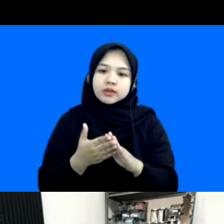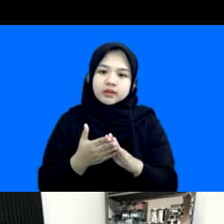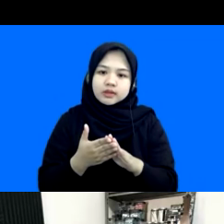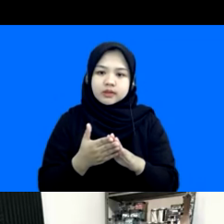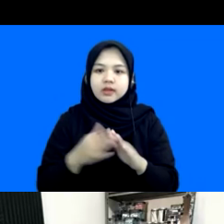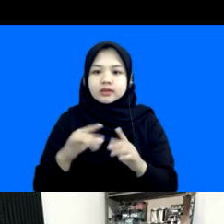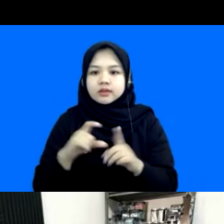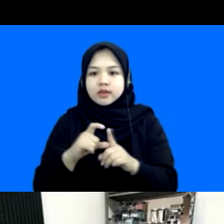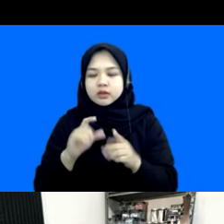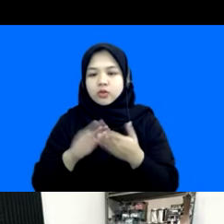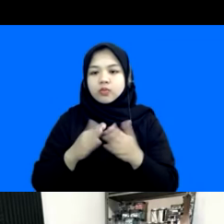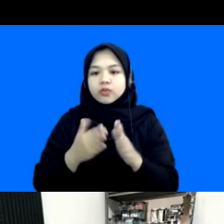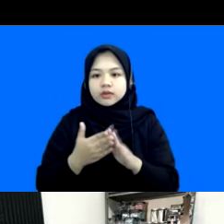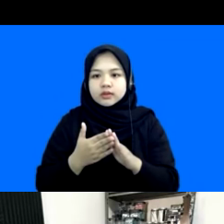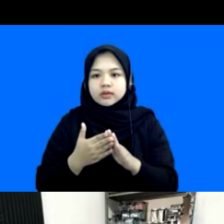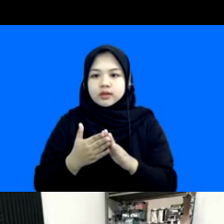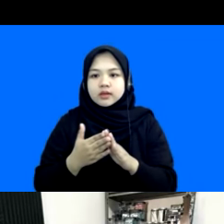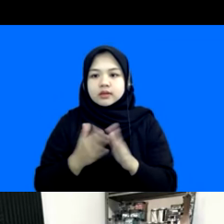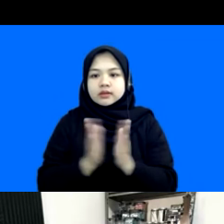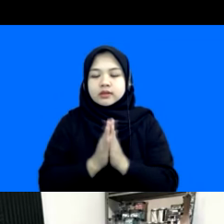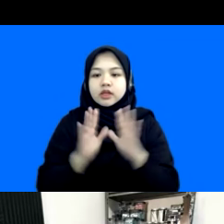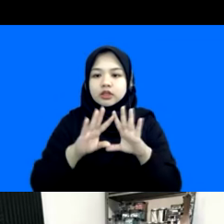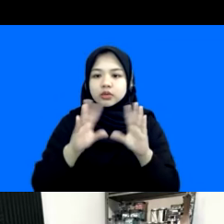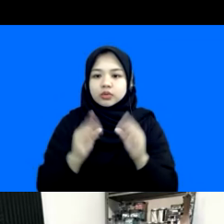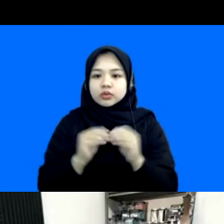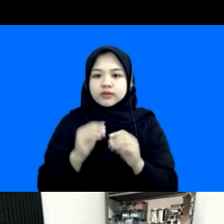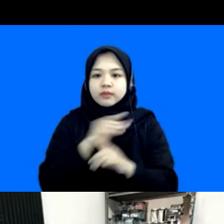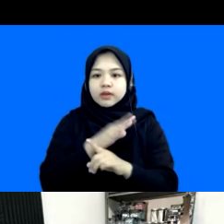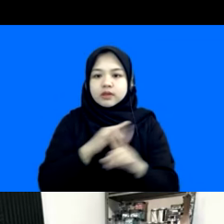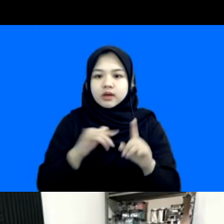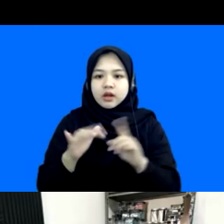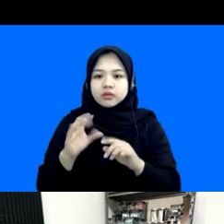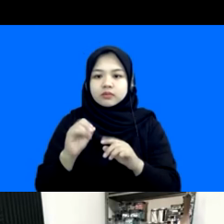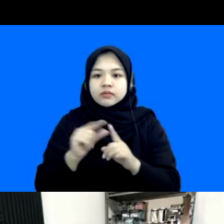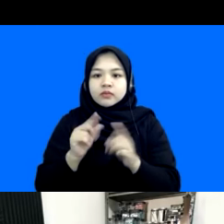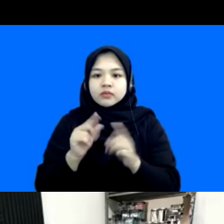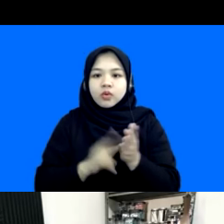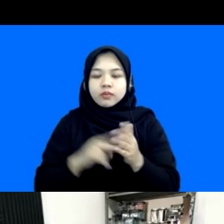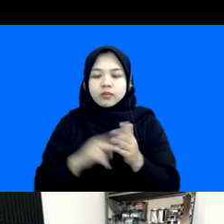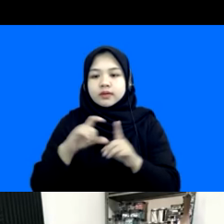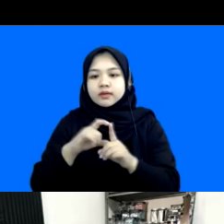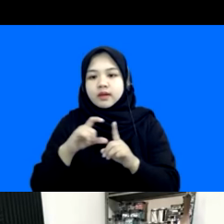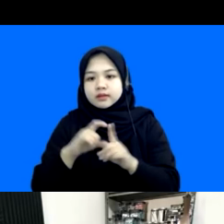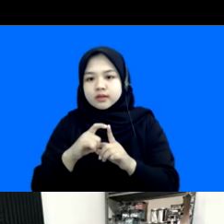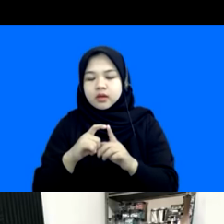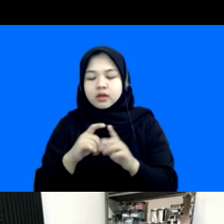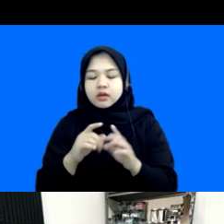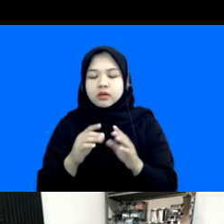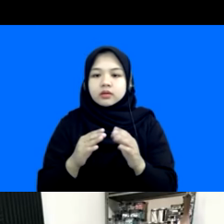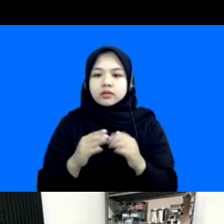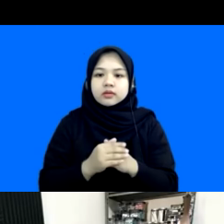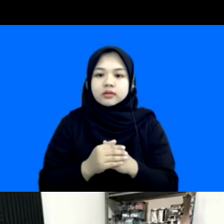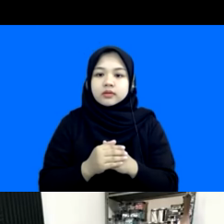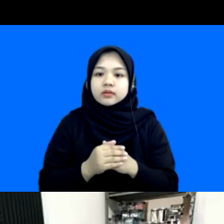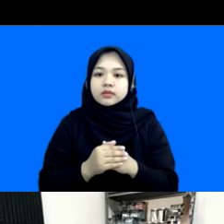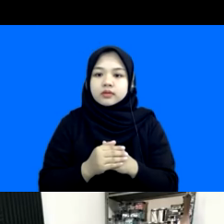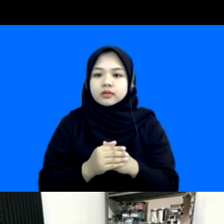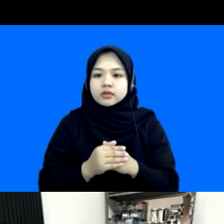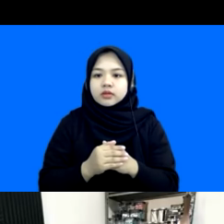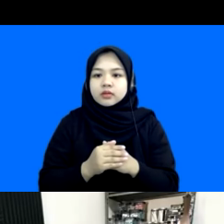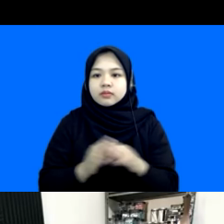communities. I've worked in open data, open contracting, of course, open geospatial and open mapping. And I bring that to